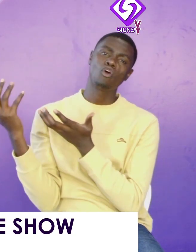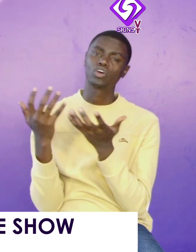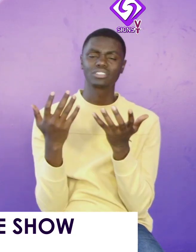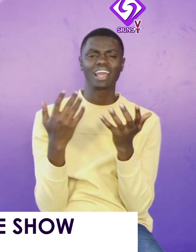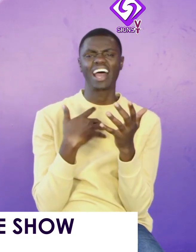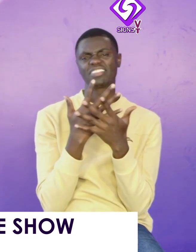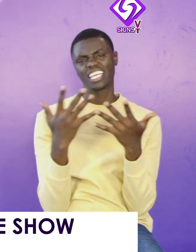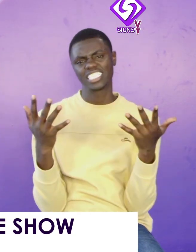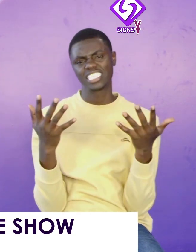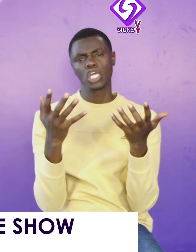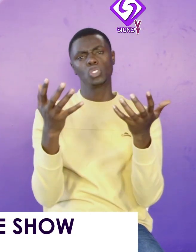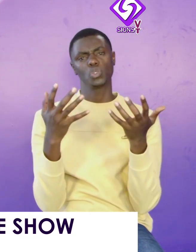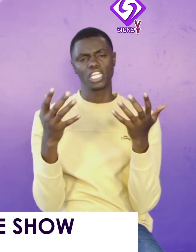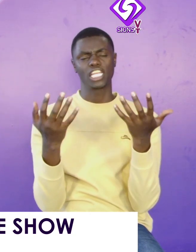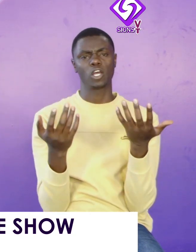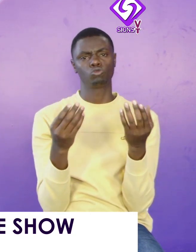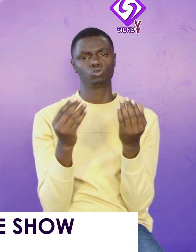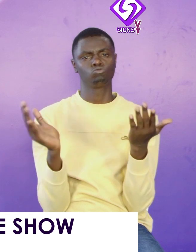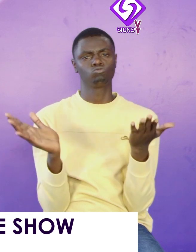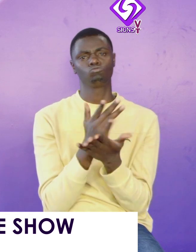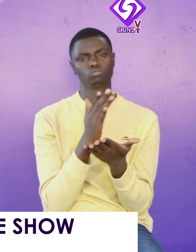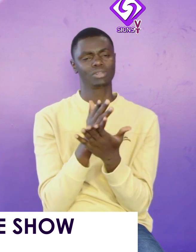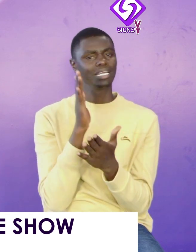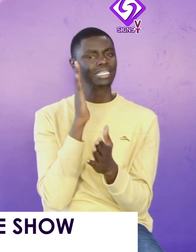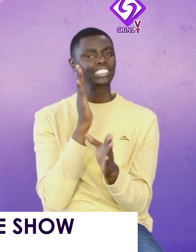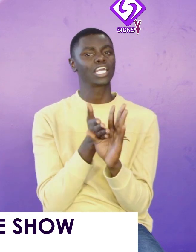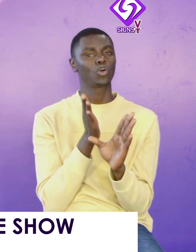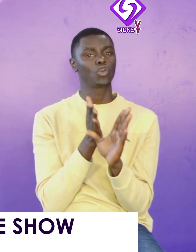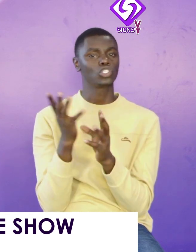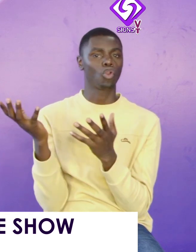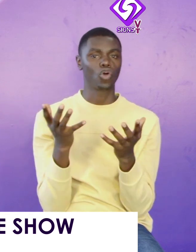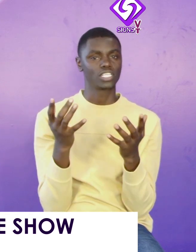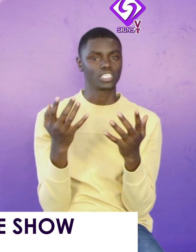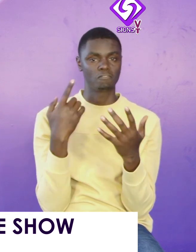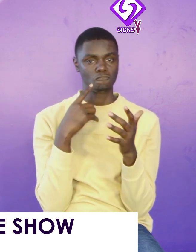are things that you need to demystify. Psychological causes, for example.